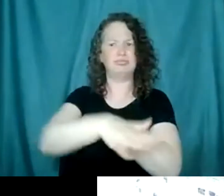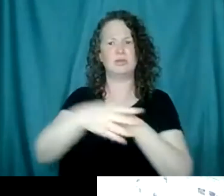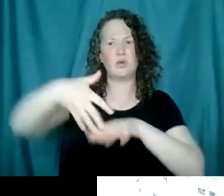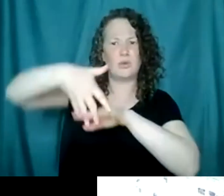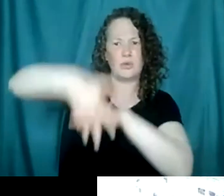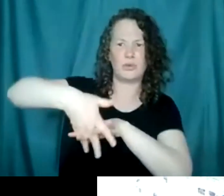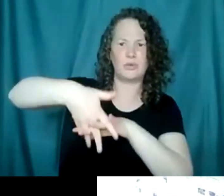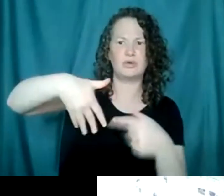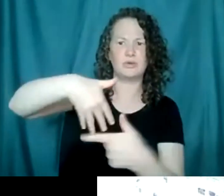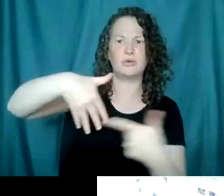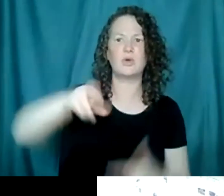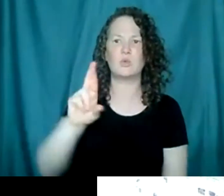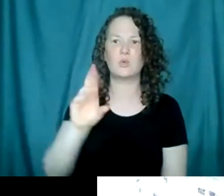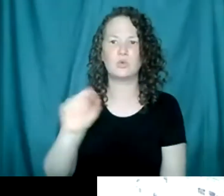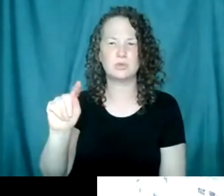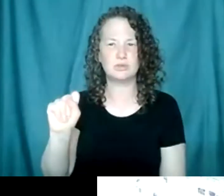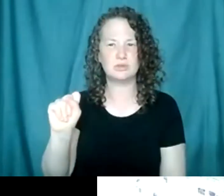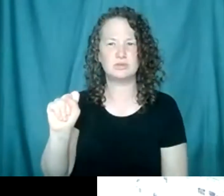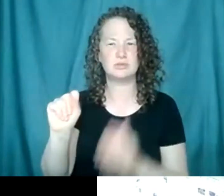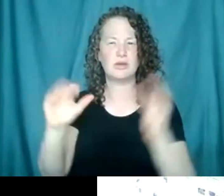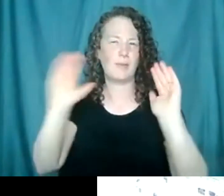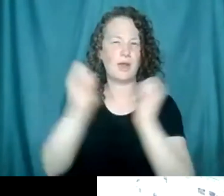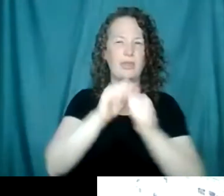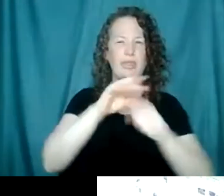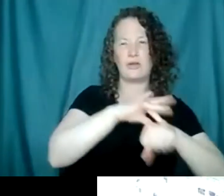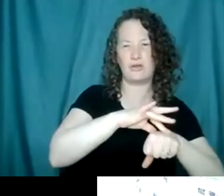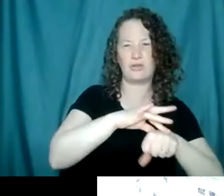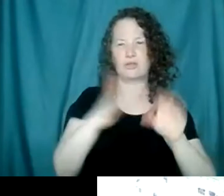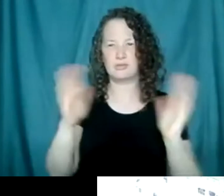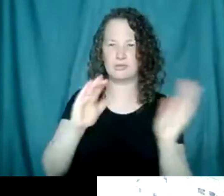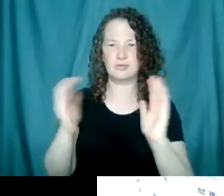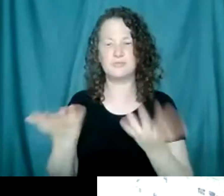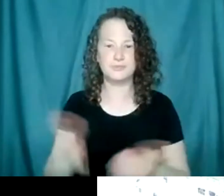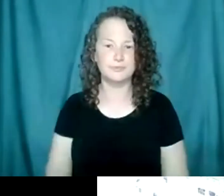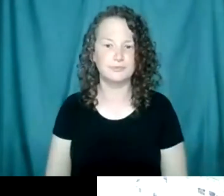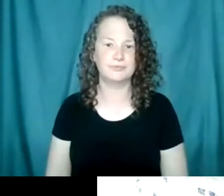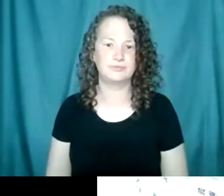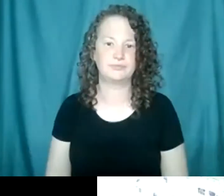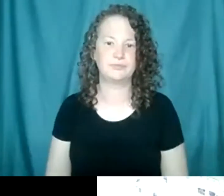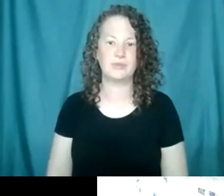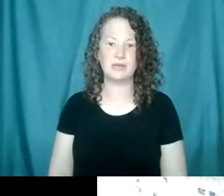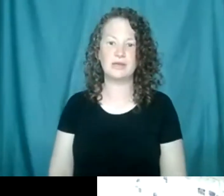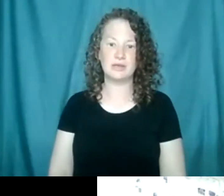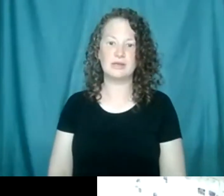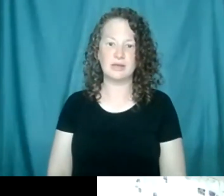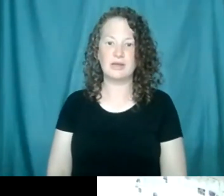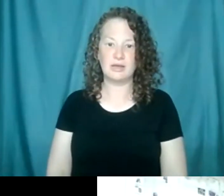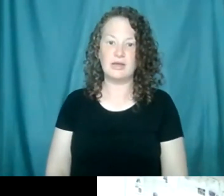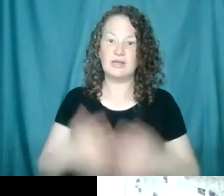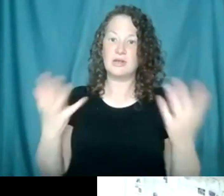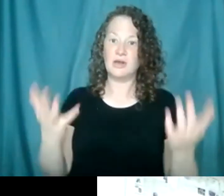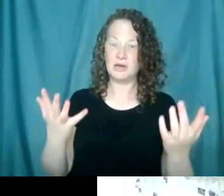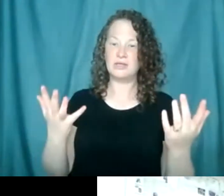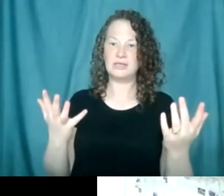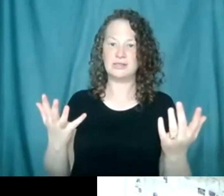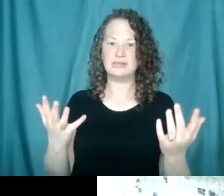microgravity, I guess, versus like on a planet that may have more or less gravity. Or yeah. Yeah. So,